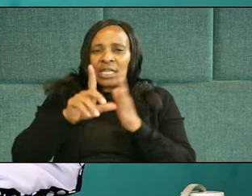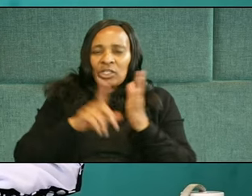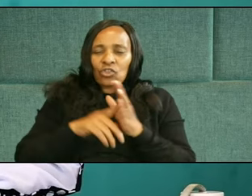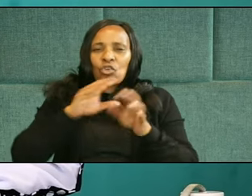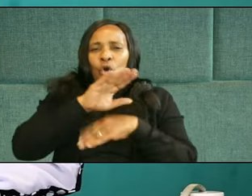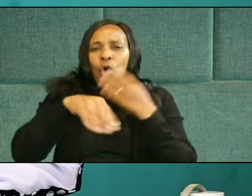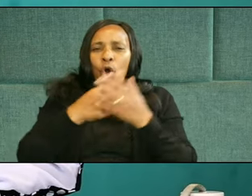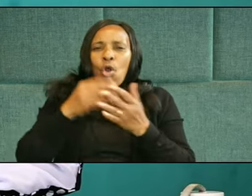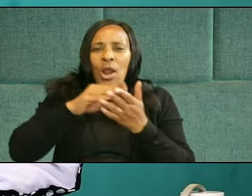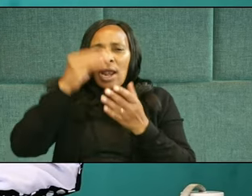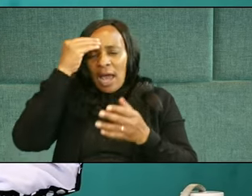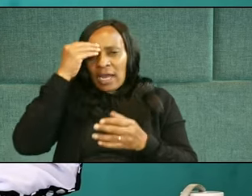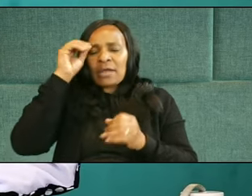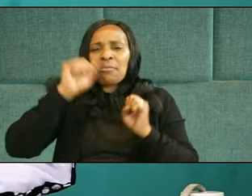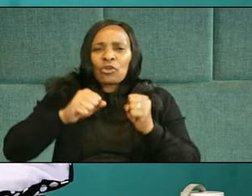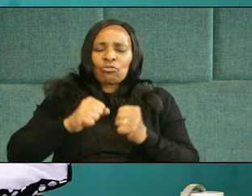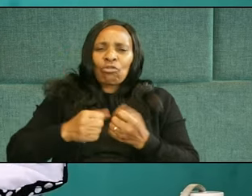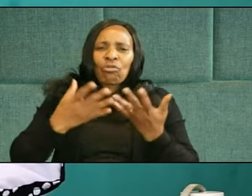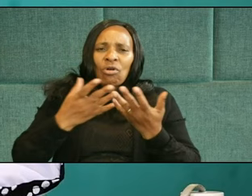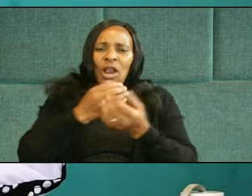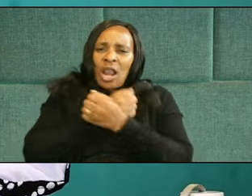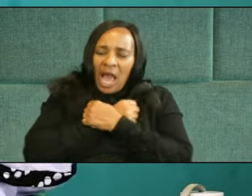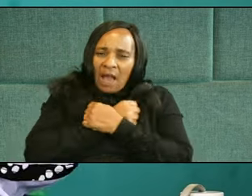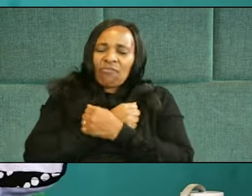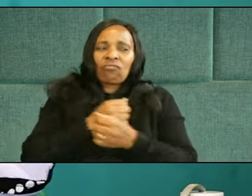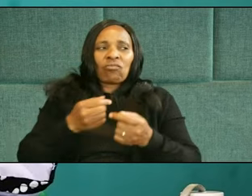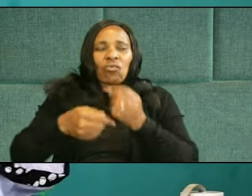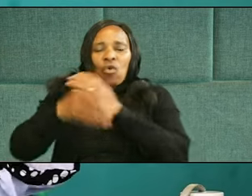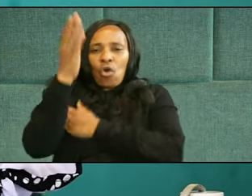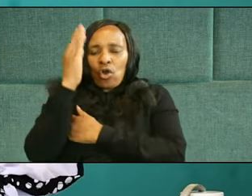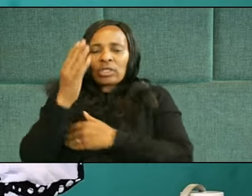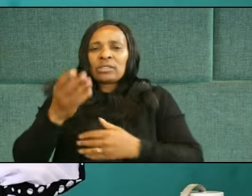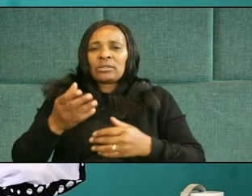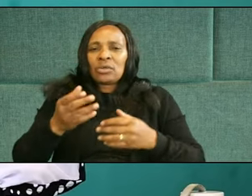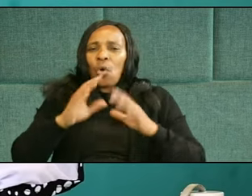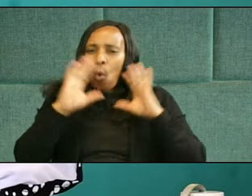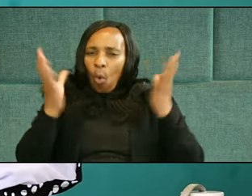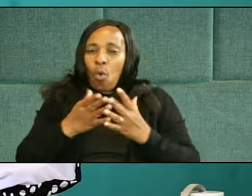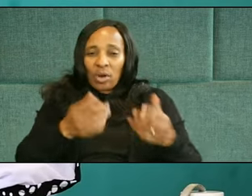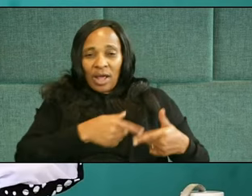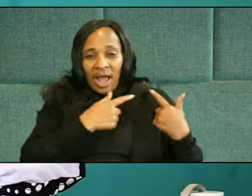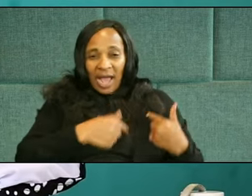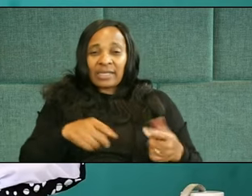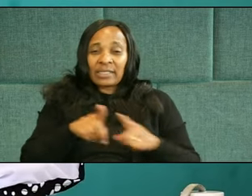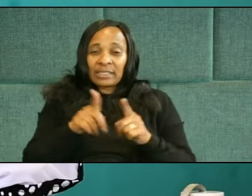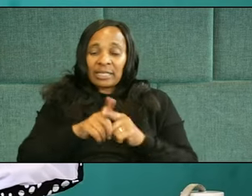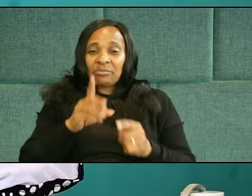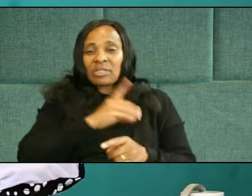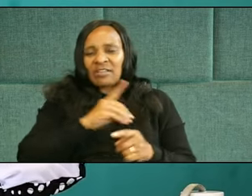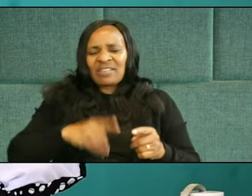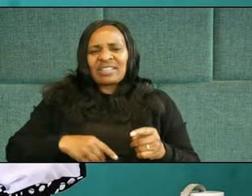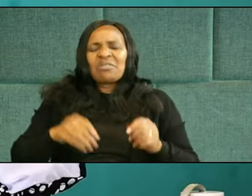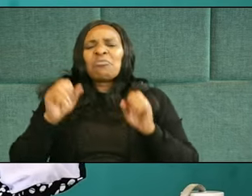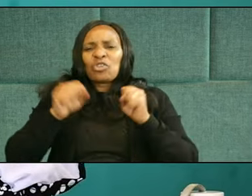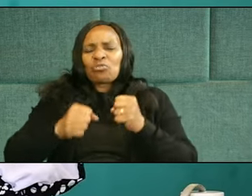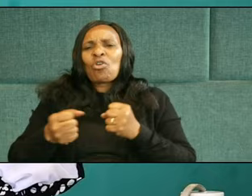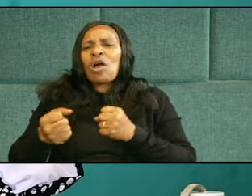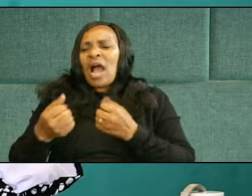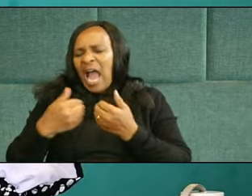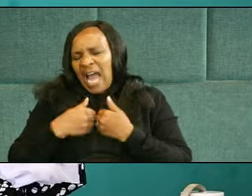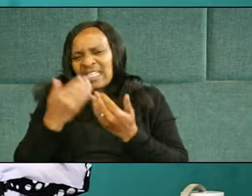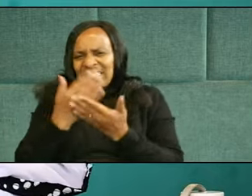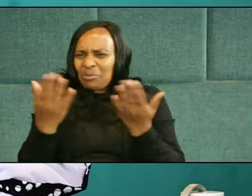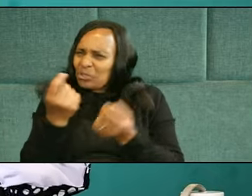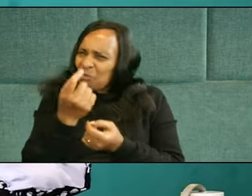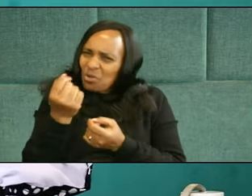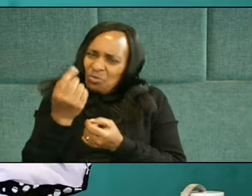all learn that we should be people after God's own heart, just like David was. Because as much as he had his shortcomings, at